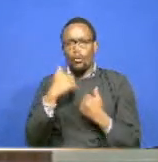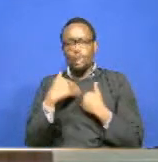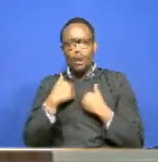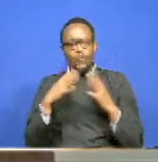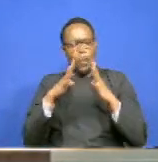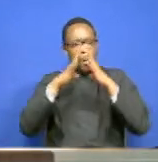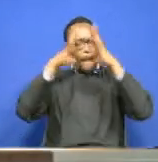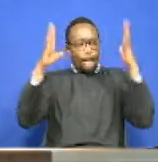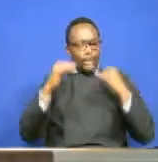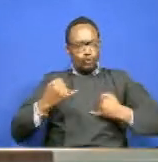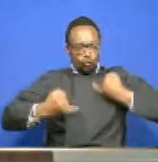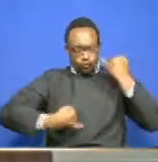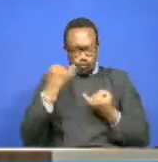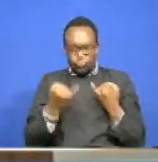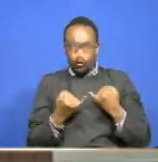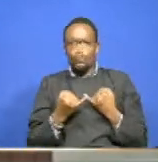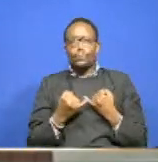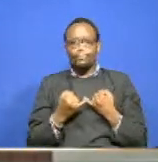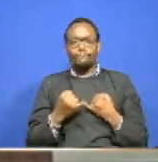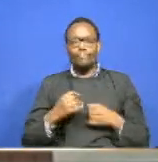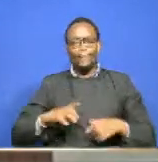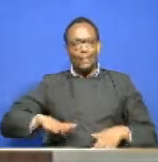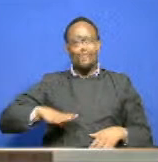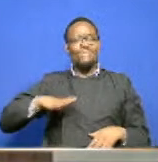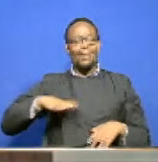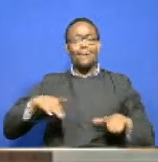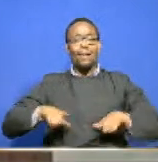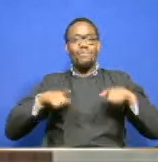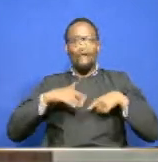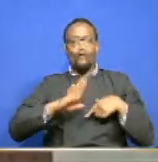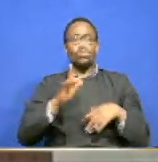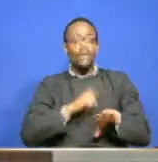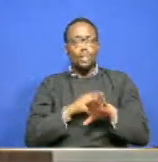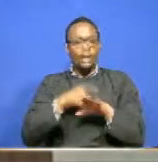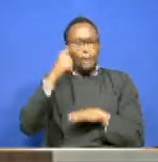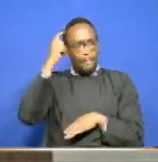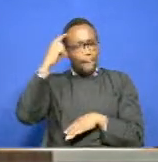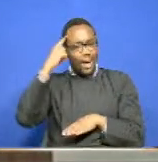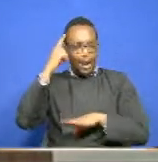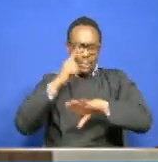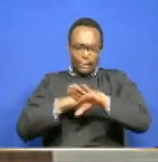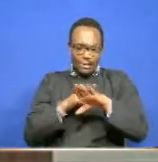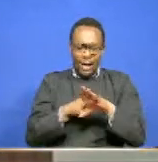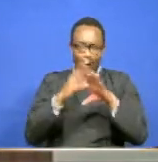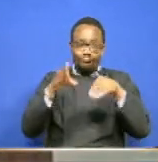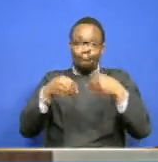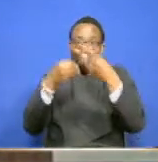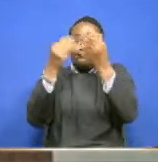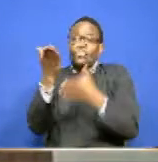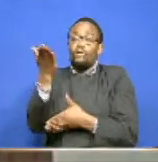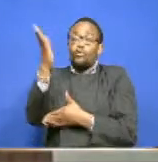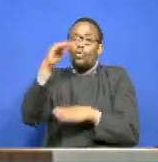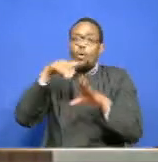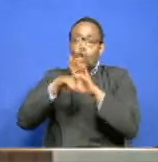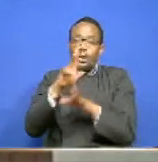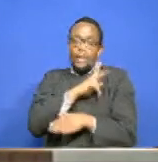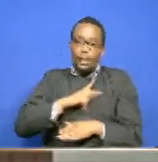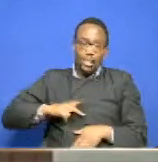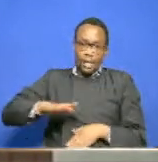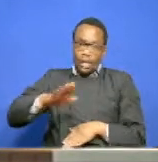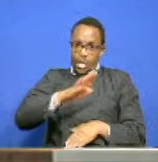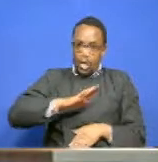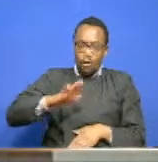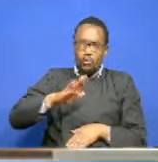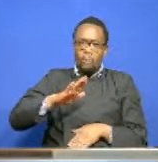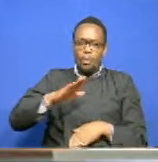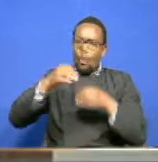joy and fulfillment in life. When we invest our minds and time and resources in the kingdom, they